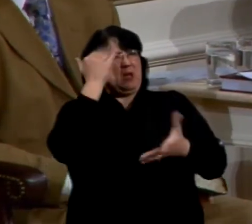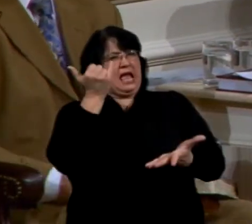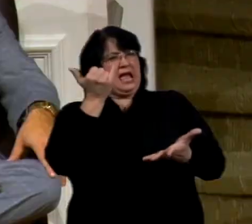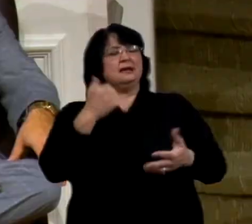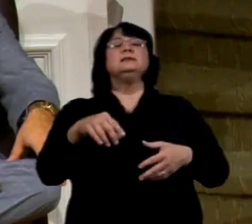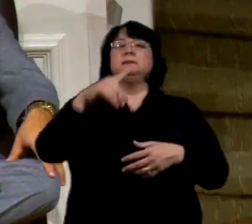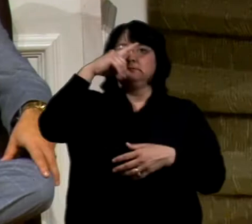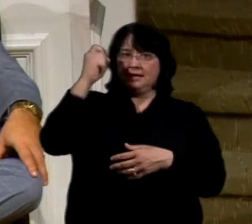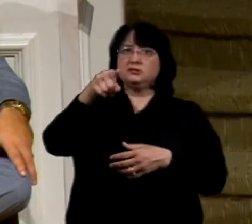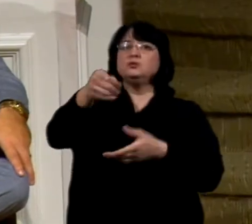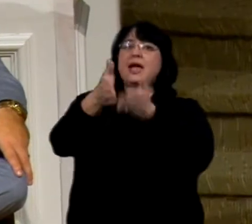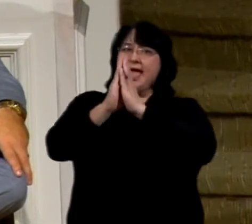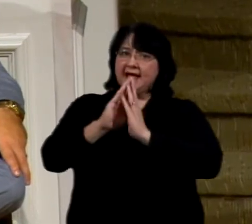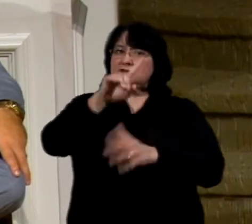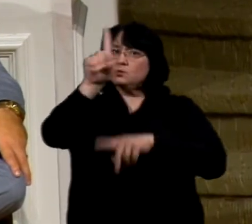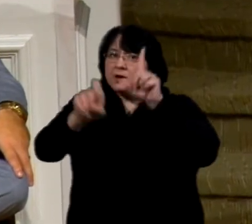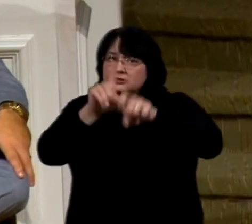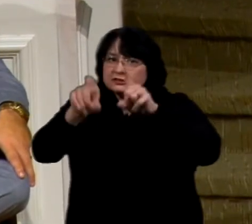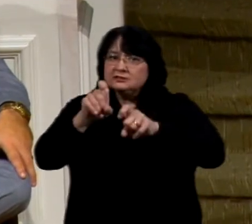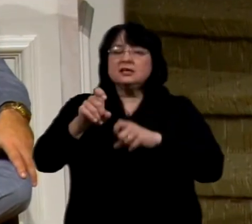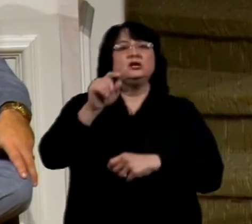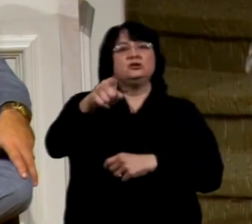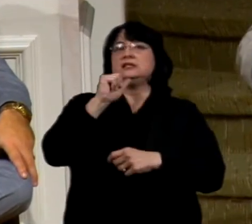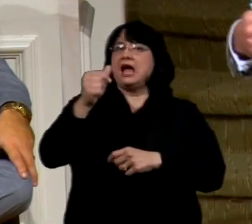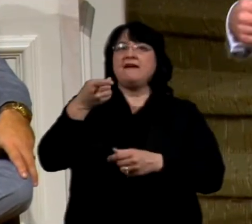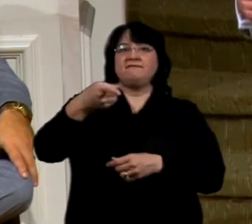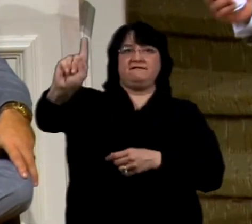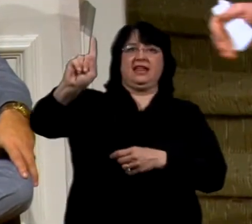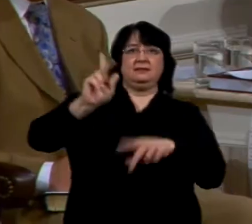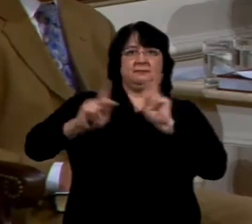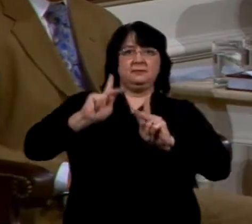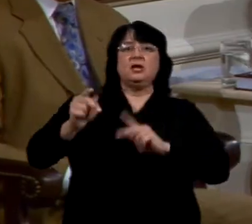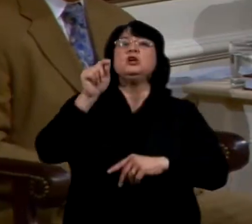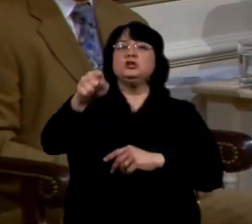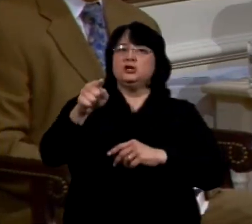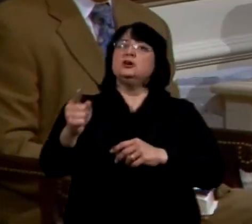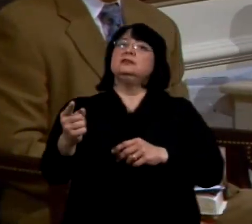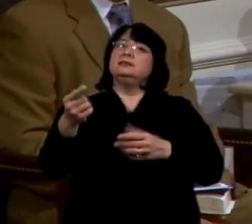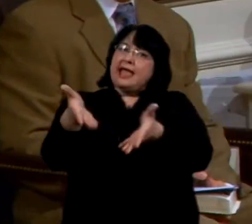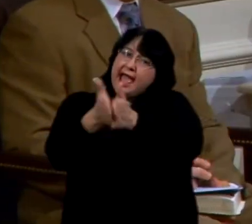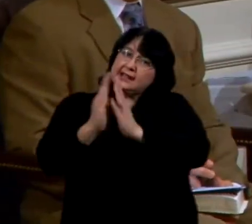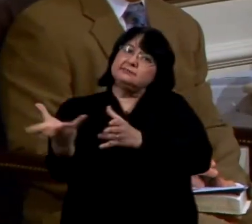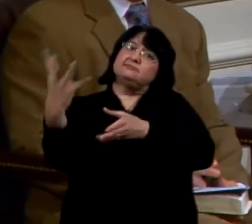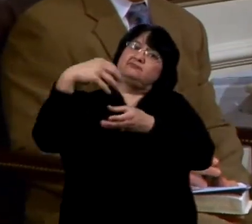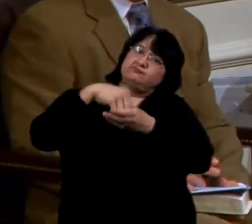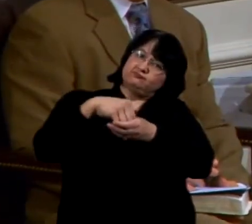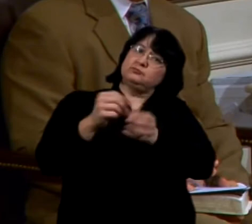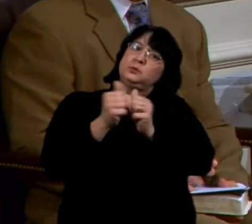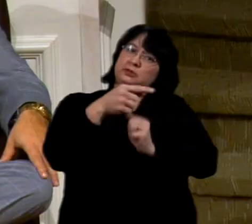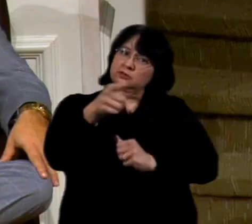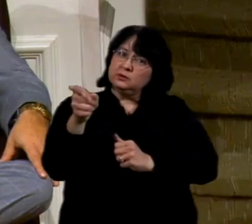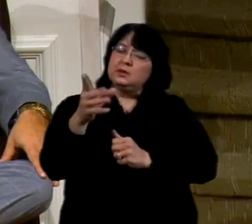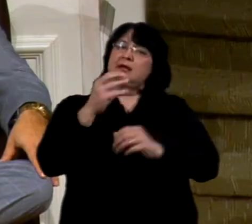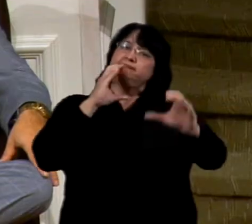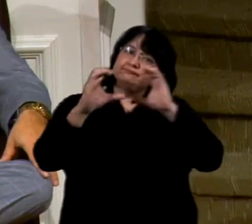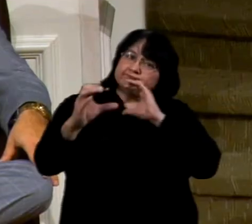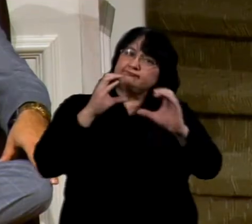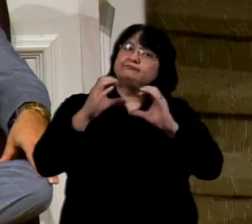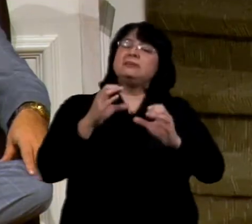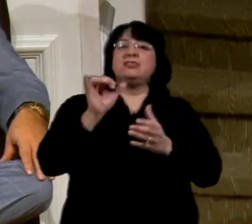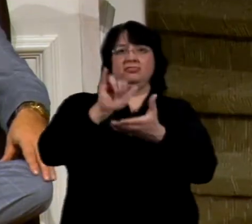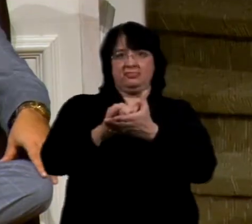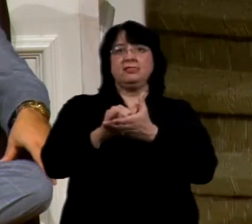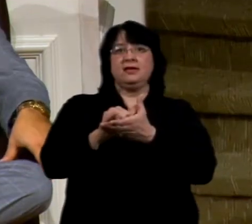because asking questions, you're not offending someone. You're engaging them. You're not telling them, but you're engaging them. And